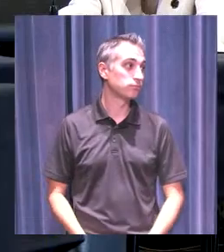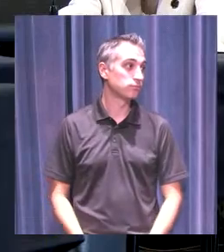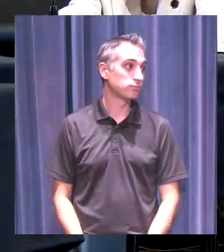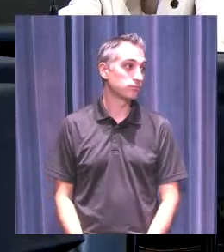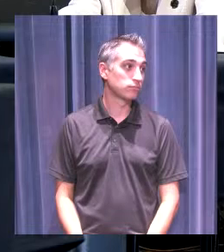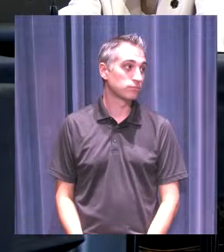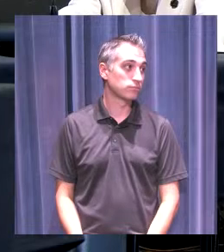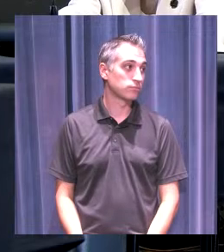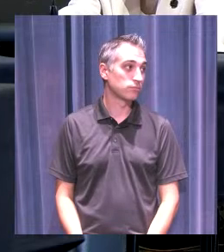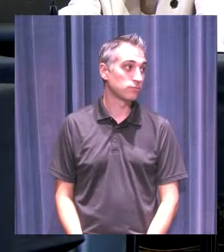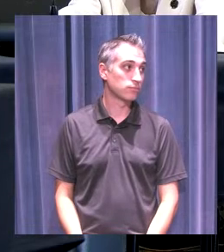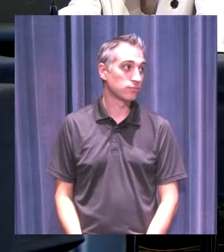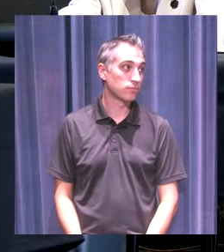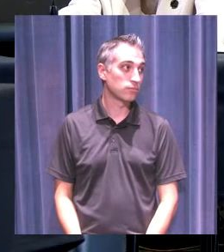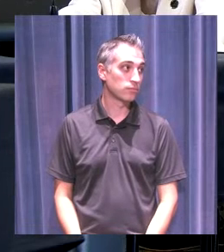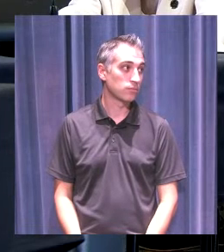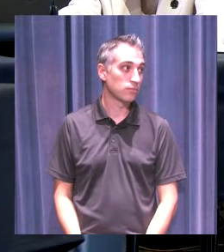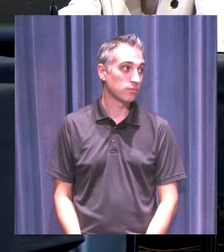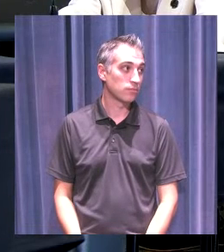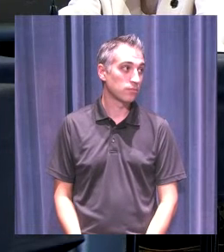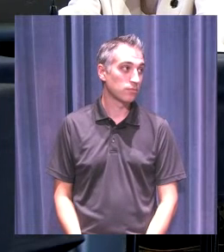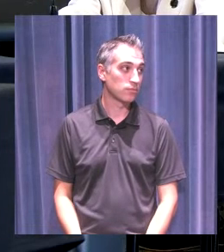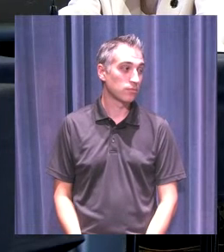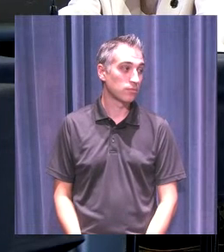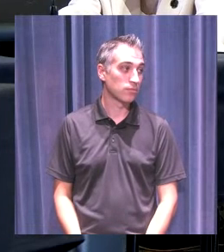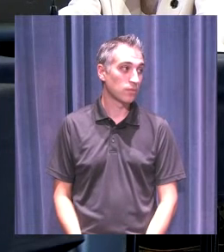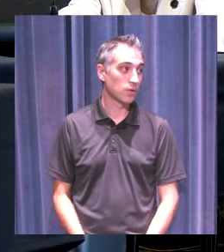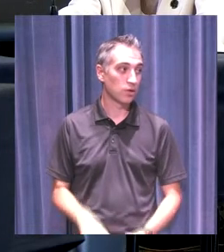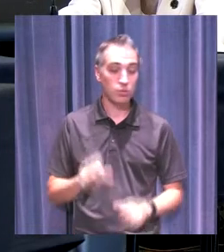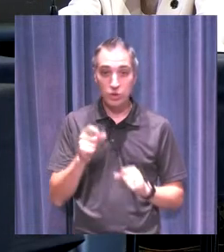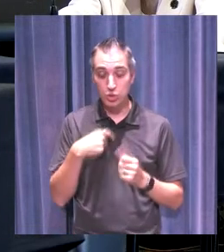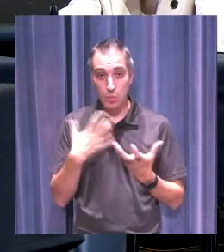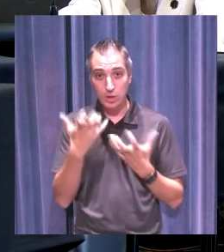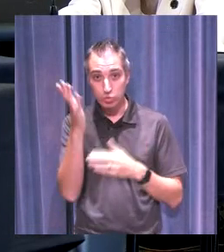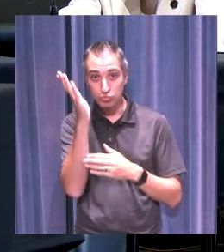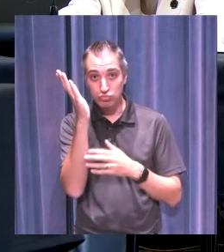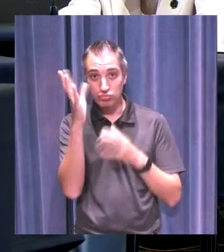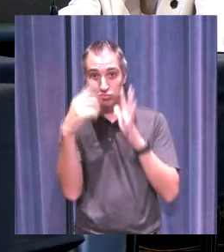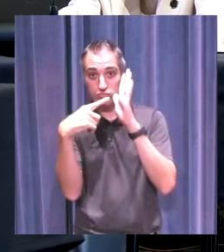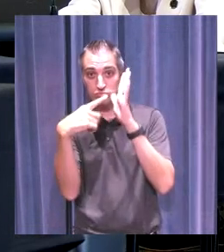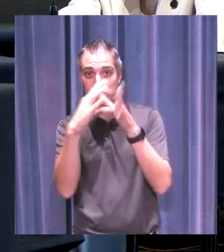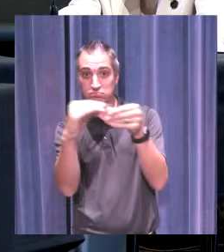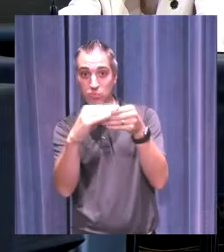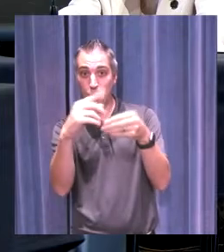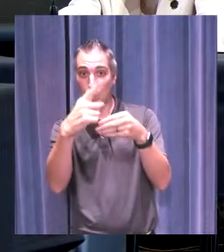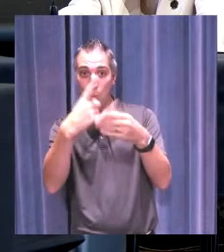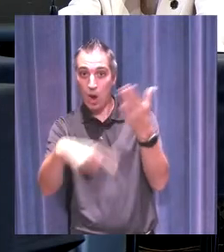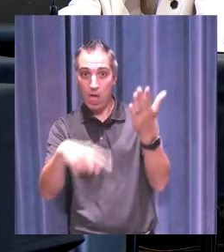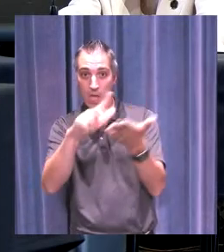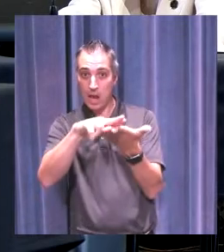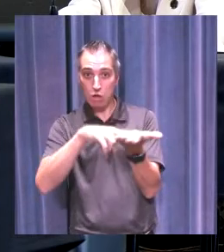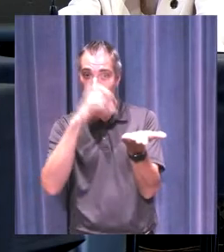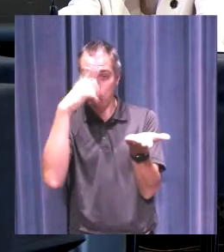is? Yes, we're going to have that. Would you like to give a presentation? Sure.